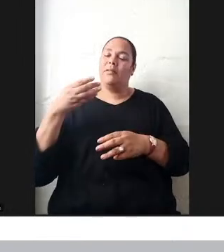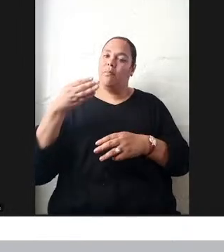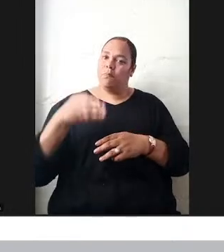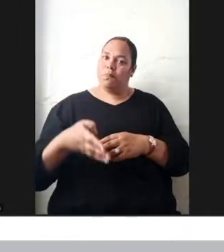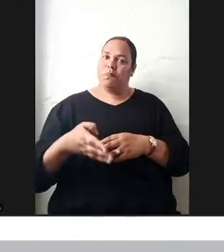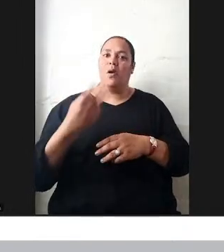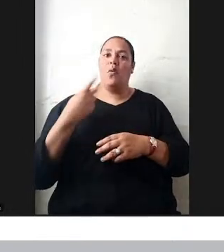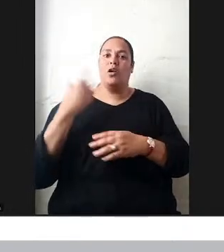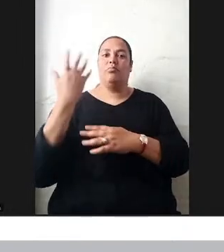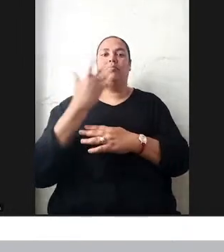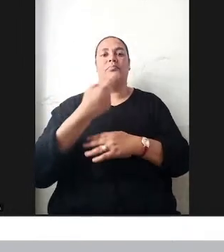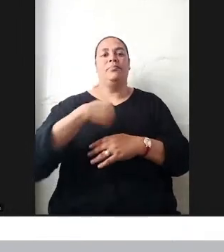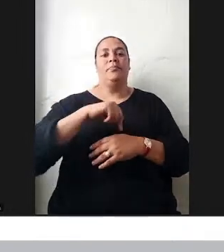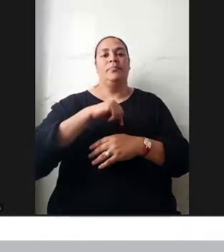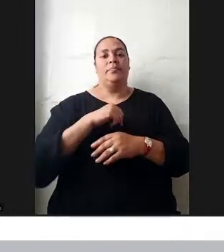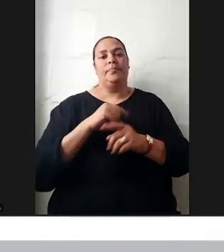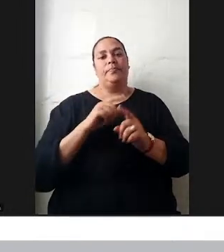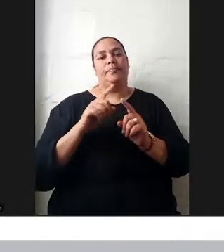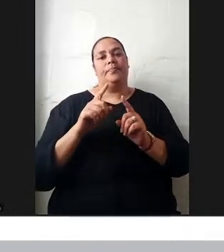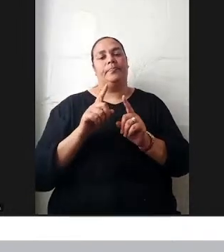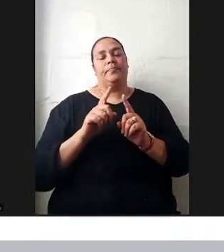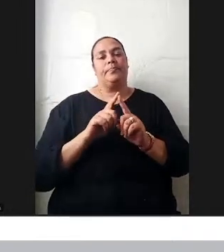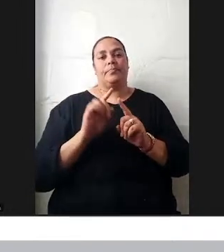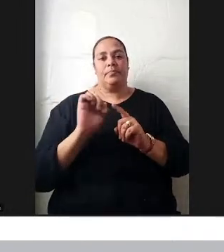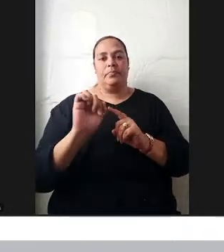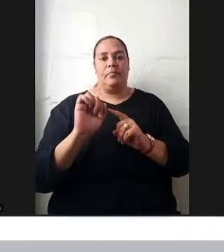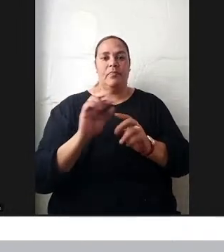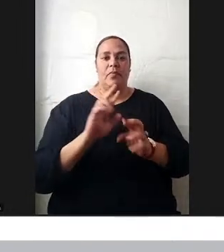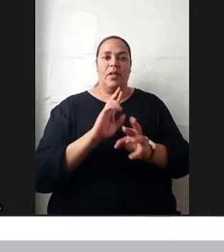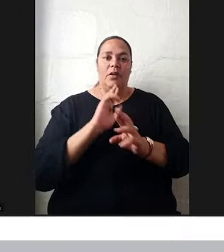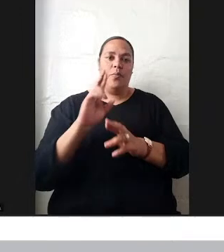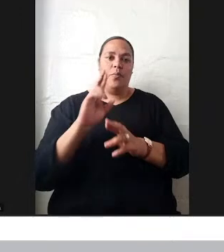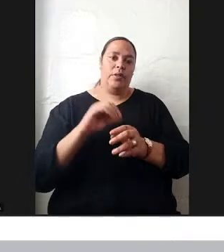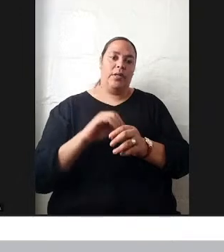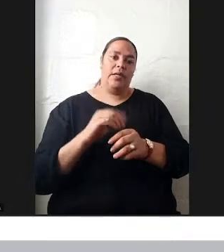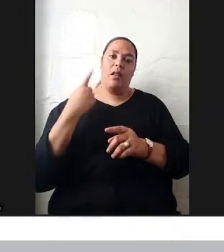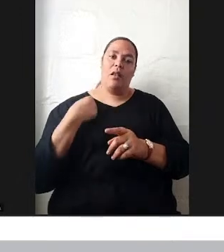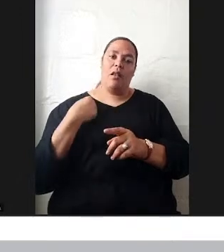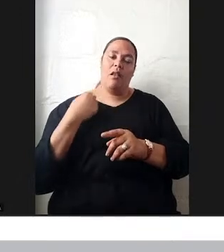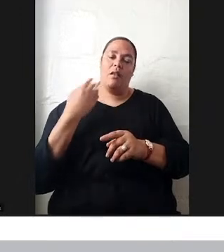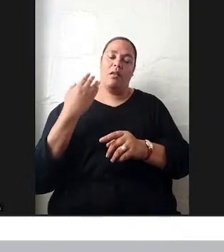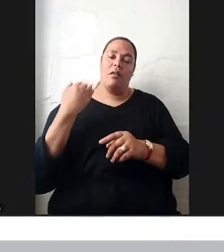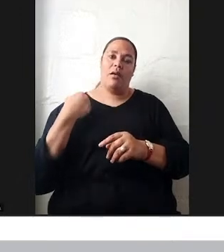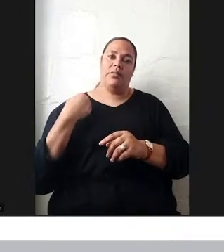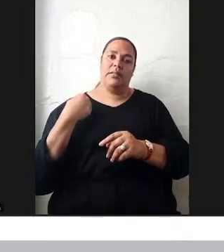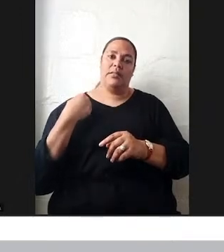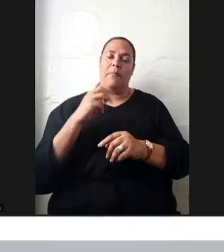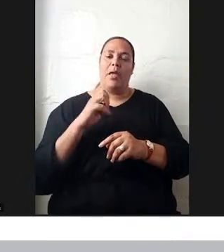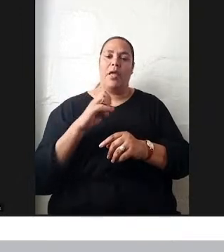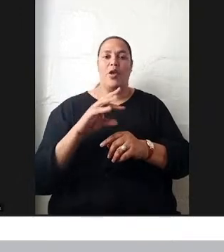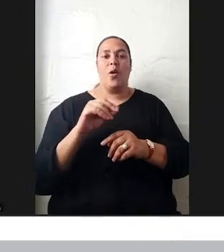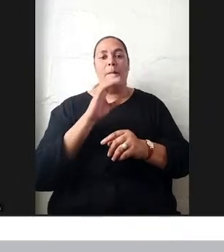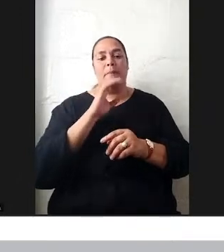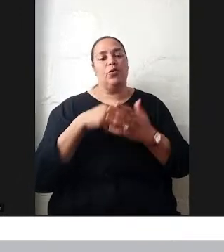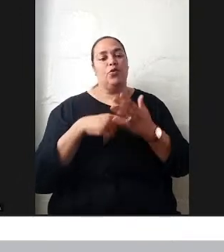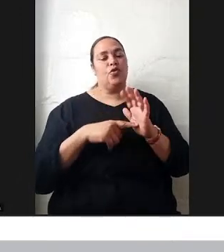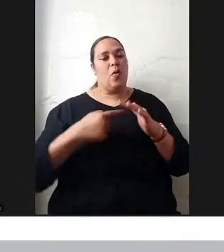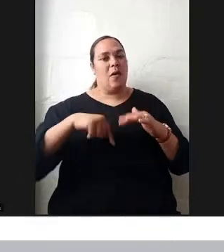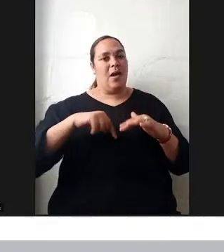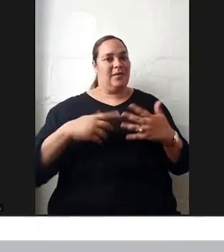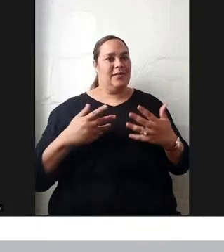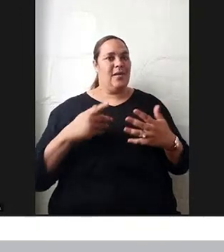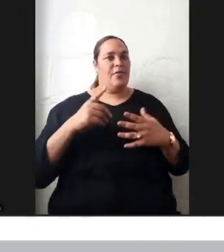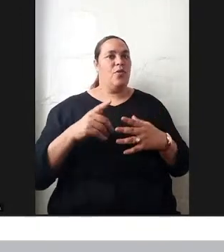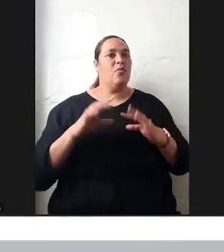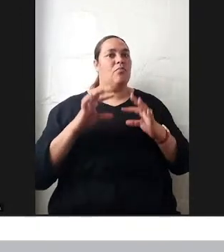us the report in the last mirror that demonstrate the informal